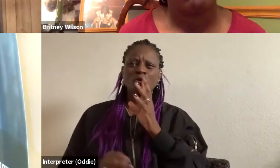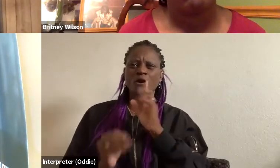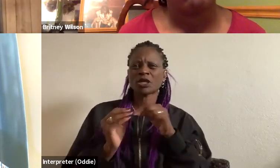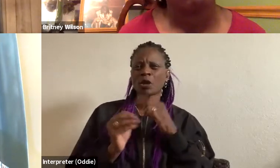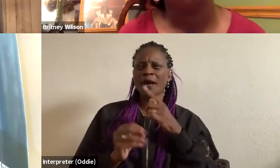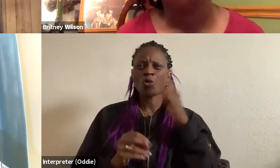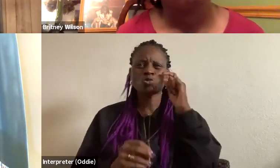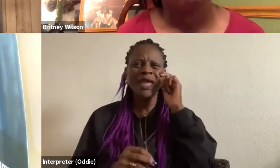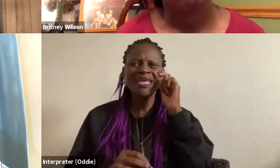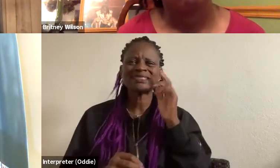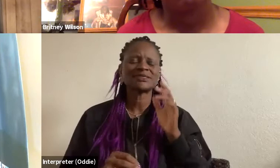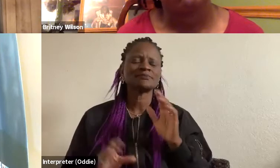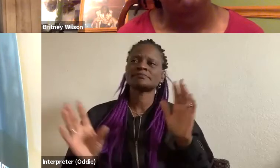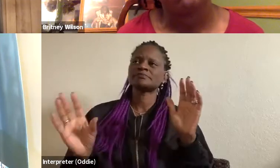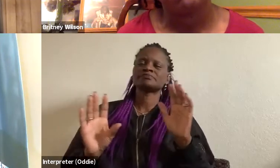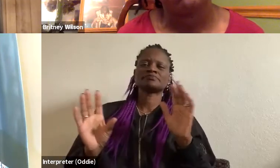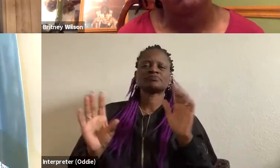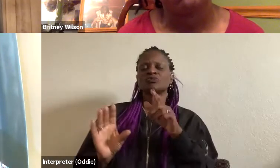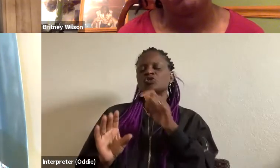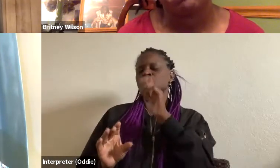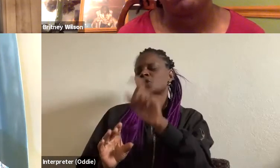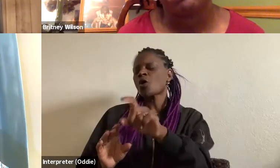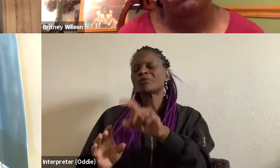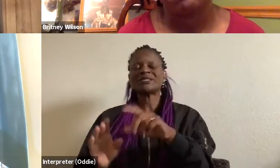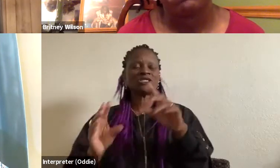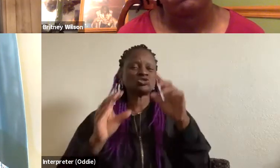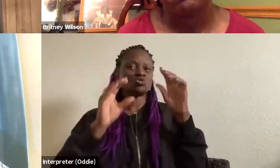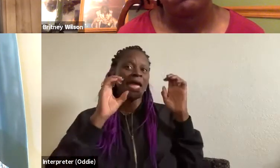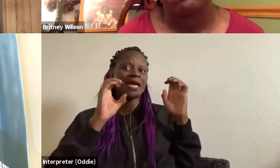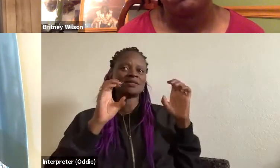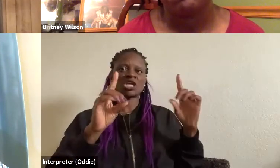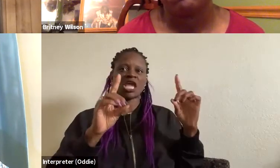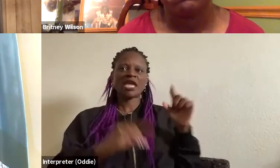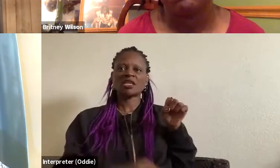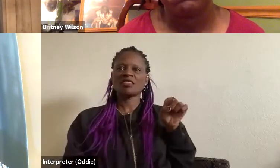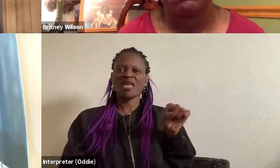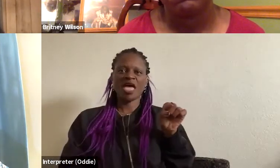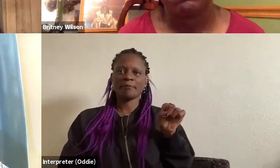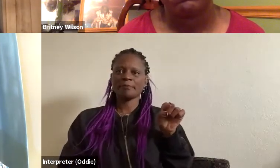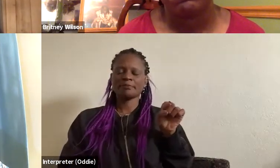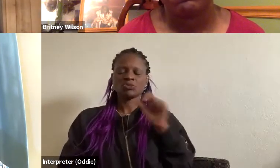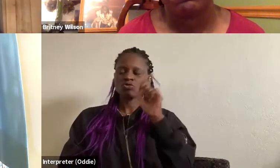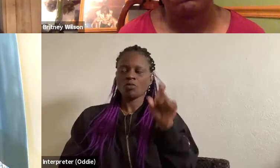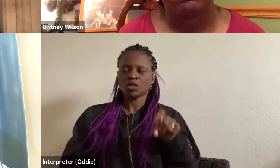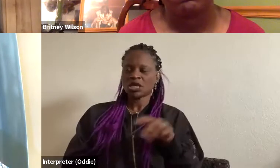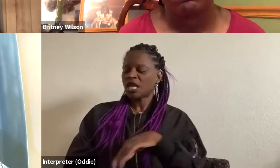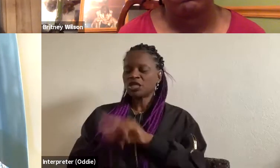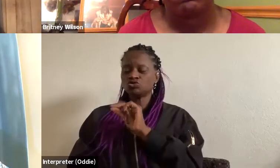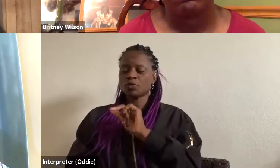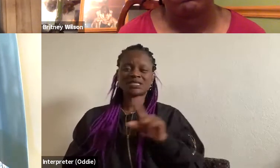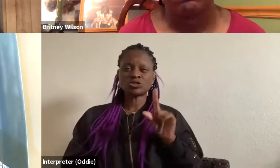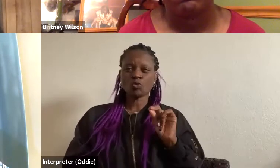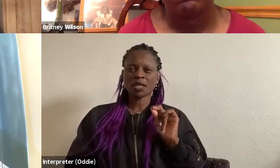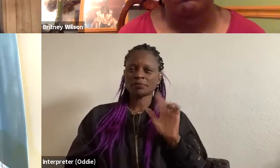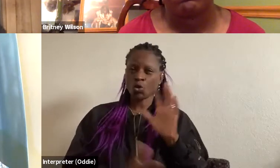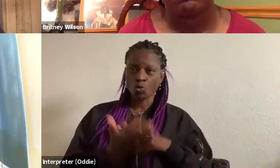conversation, you don't have to educate them. You don't have to give them your time. Time is valuable. And I think in 2020, we have learned the